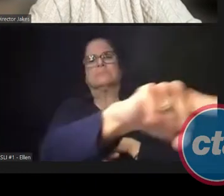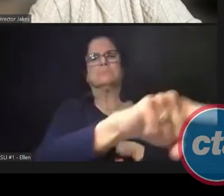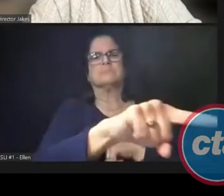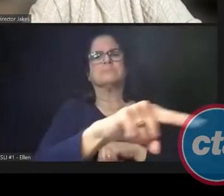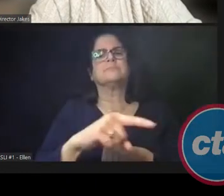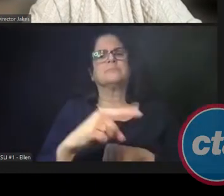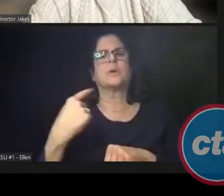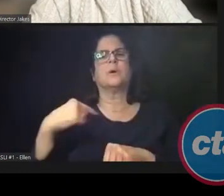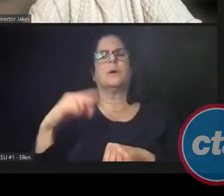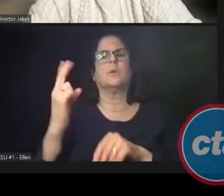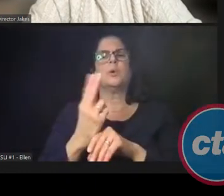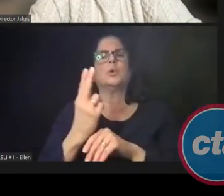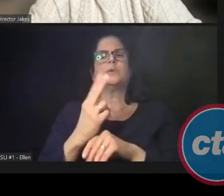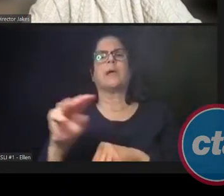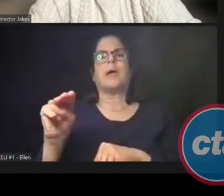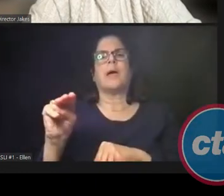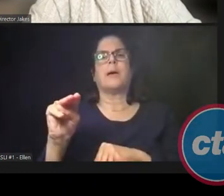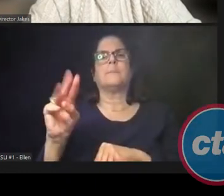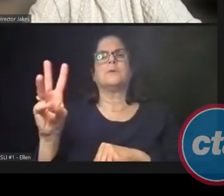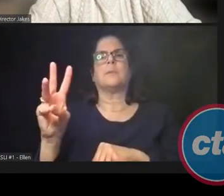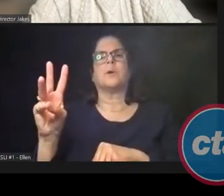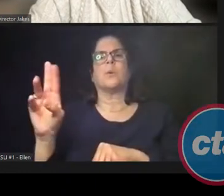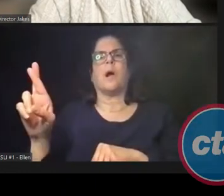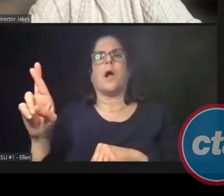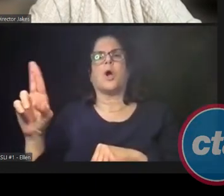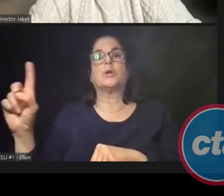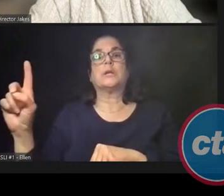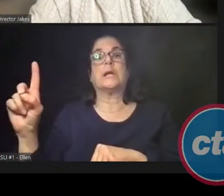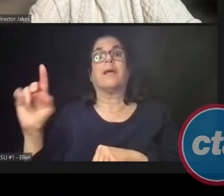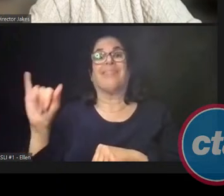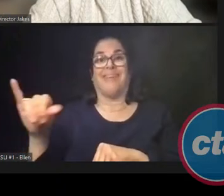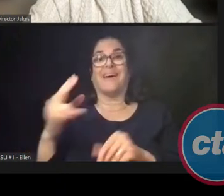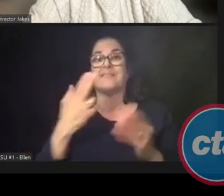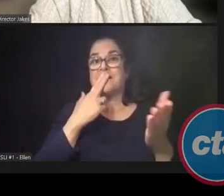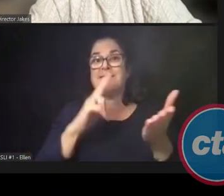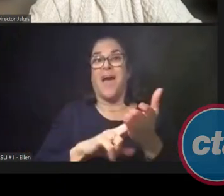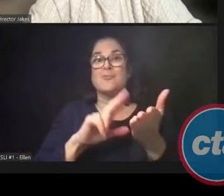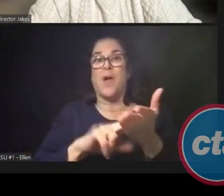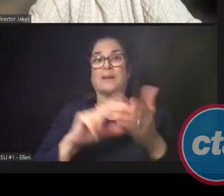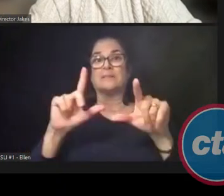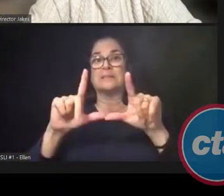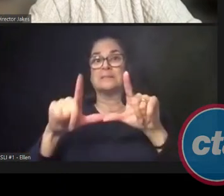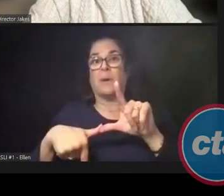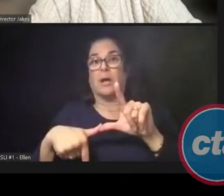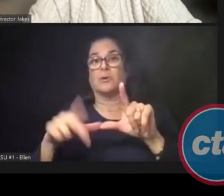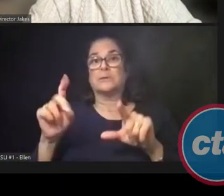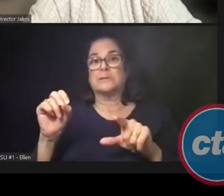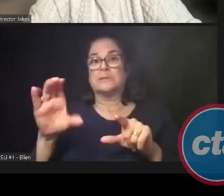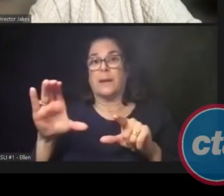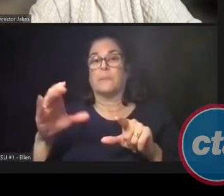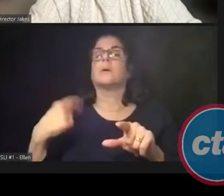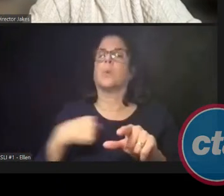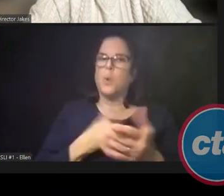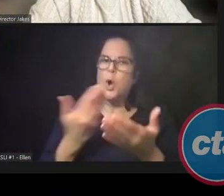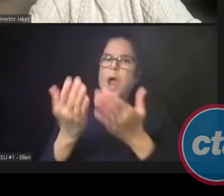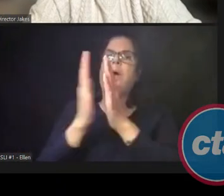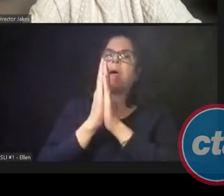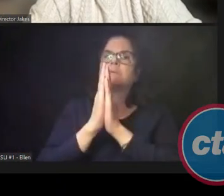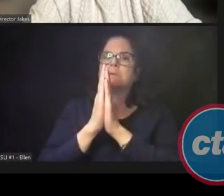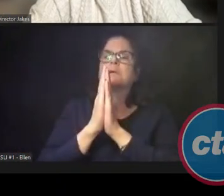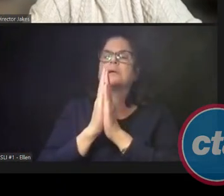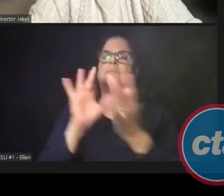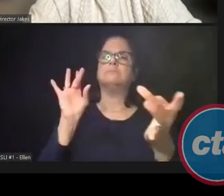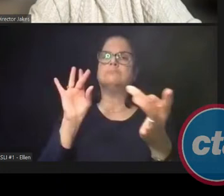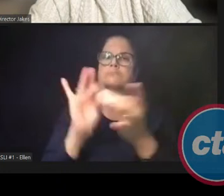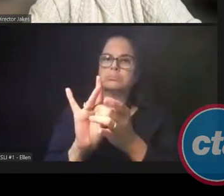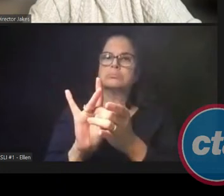the MWRD, and that contract is due to expire in December. So we're now asking permission to contract off the state